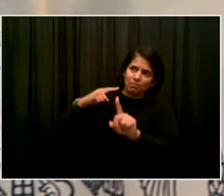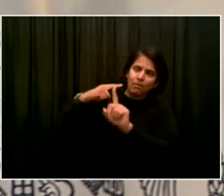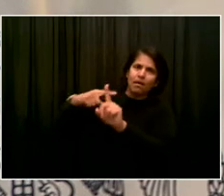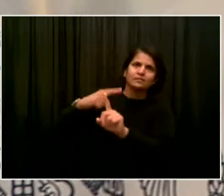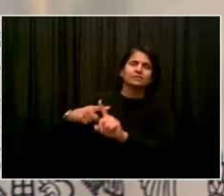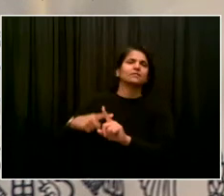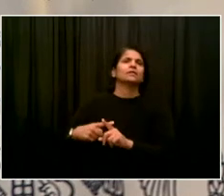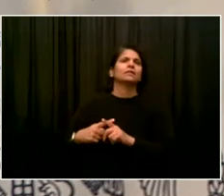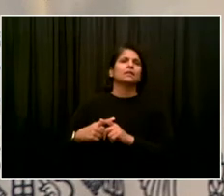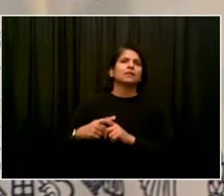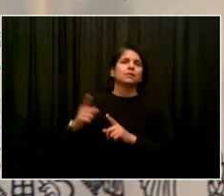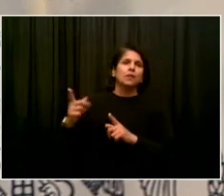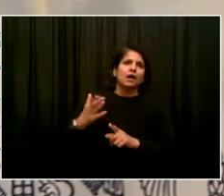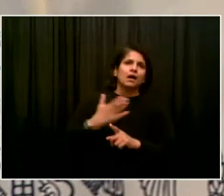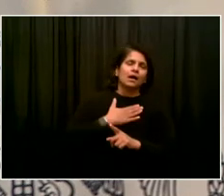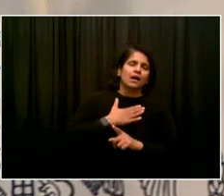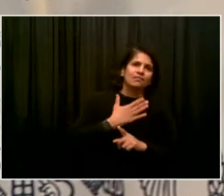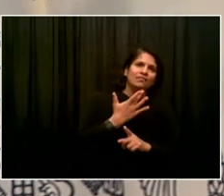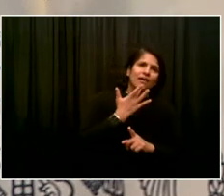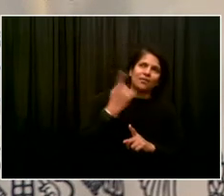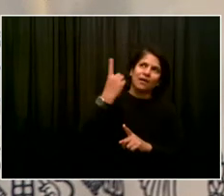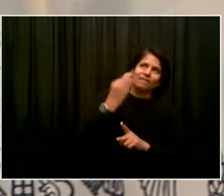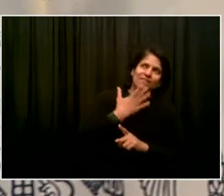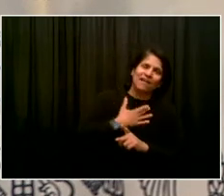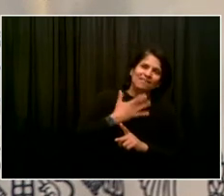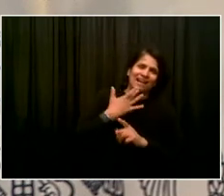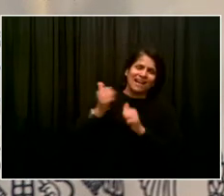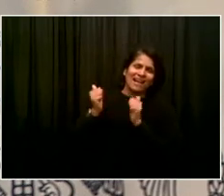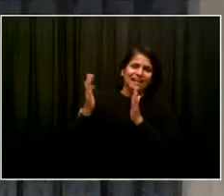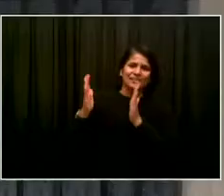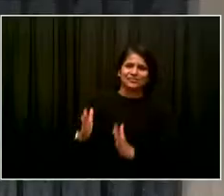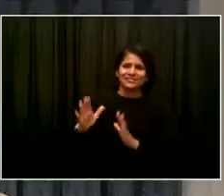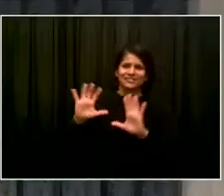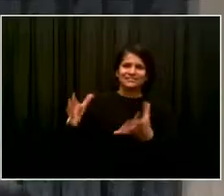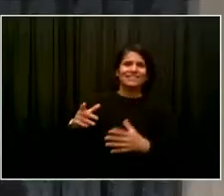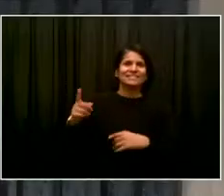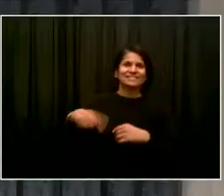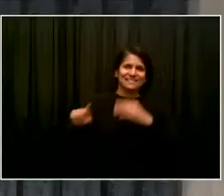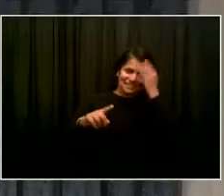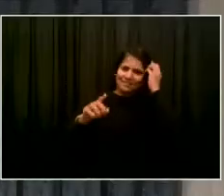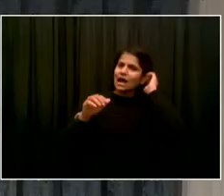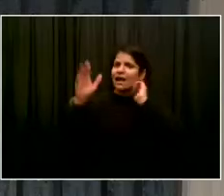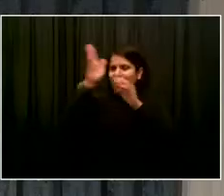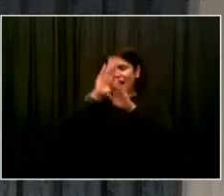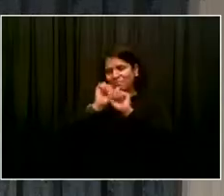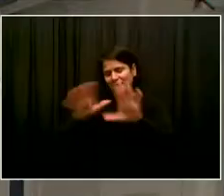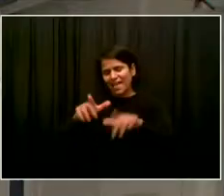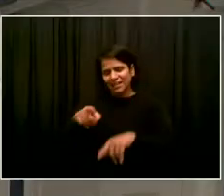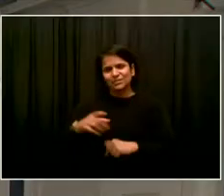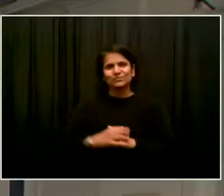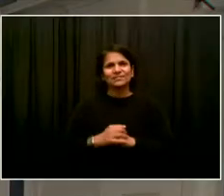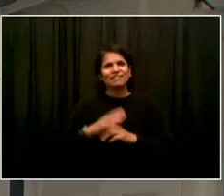he's done for the city and who he is. So, Steve Buscemi, God bless you. God bless you, brother. Thank you so much. I appreciate it. Thank you.